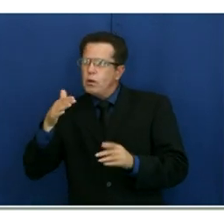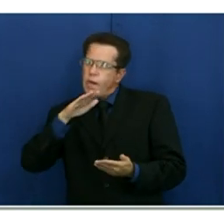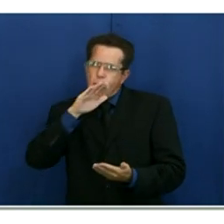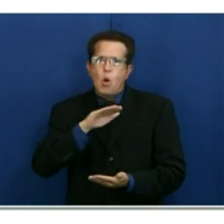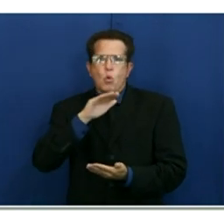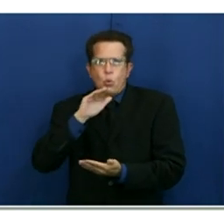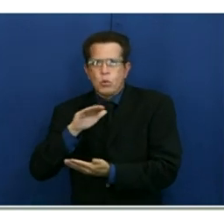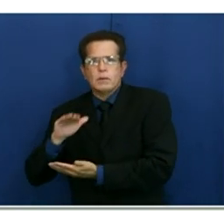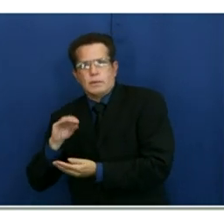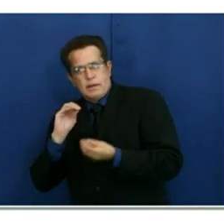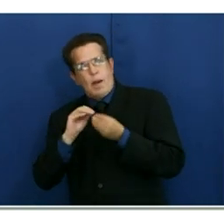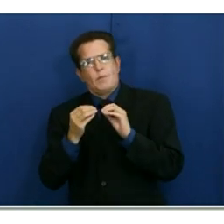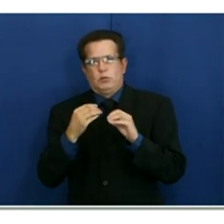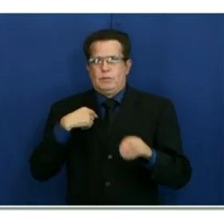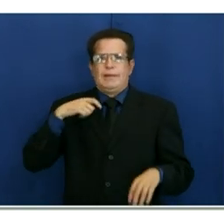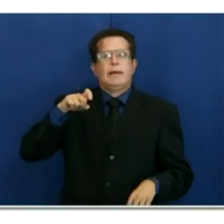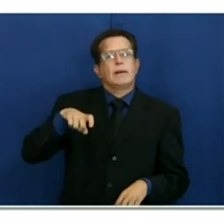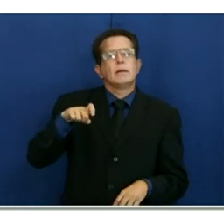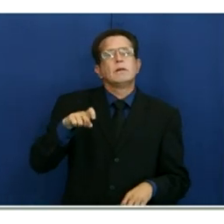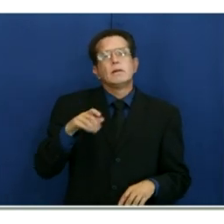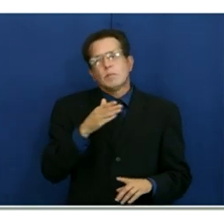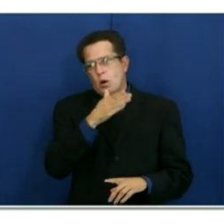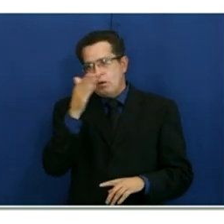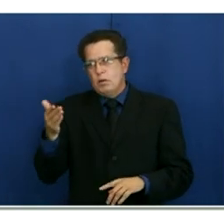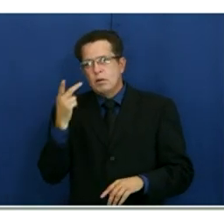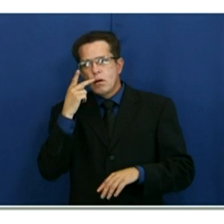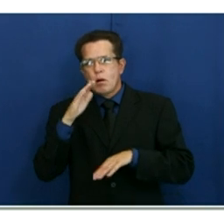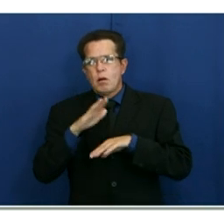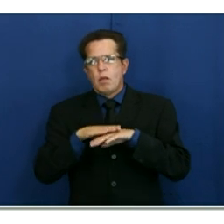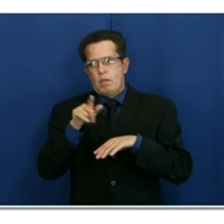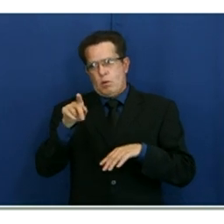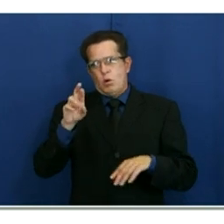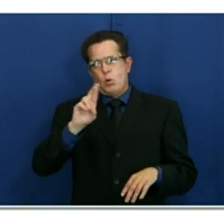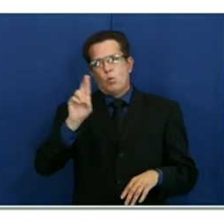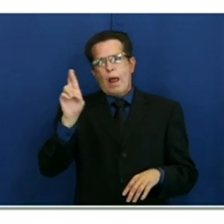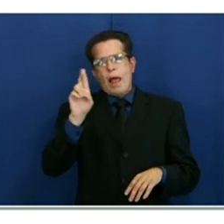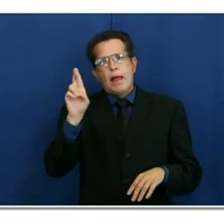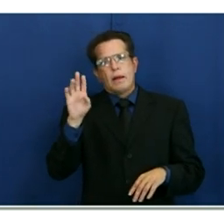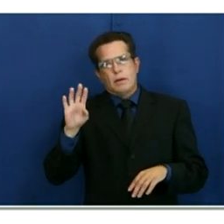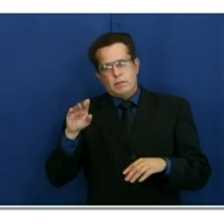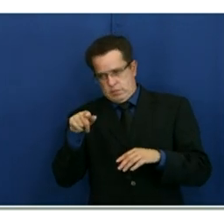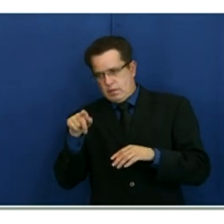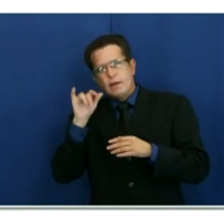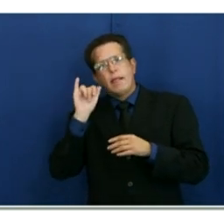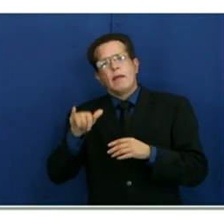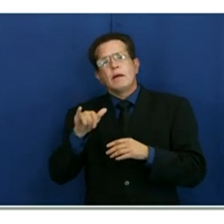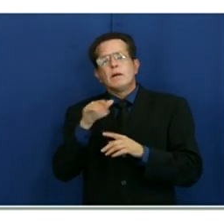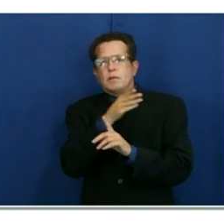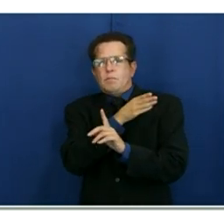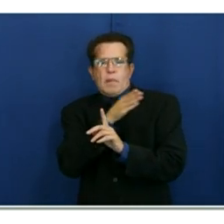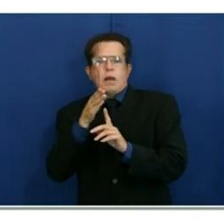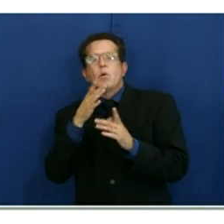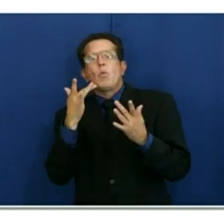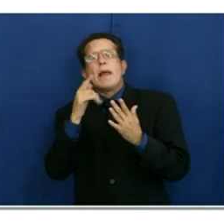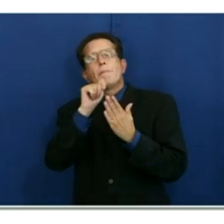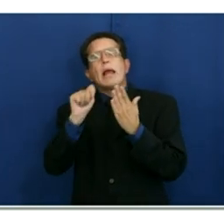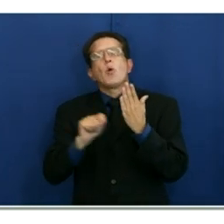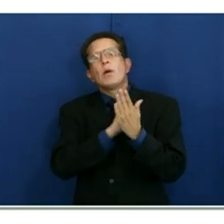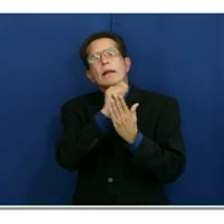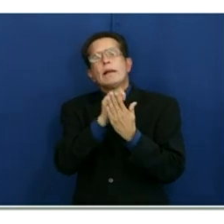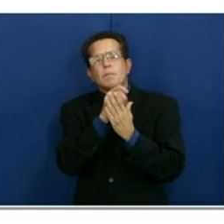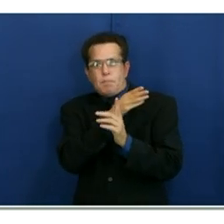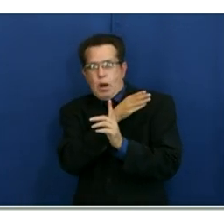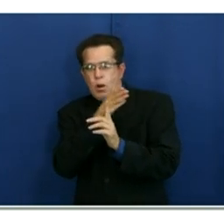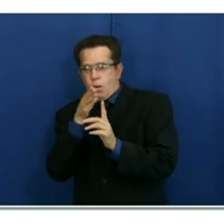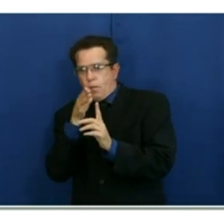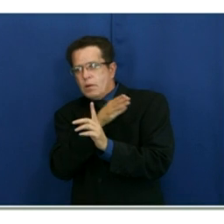lower. The bar at the very right of this graph is the incubation period for COVID-19, so we